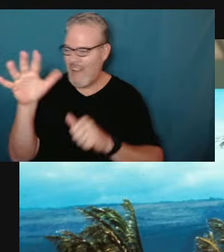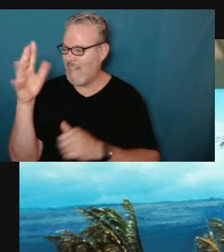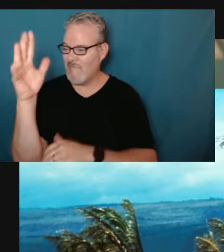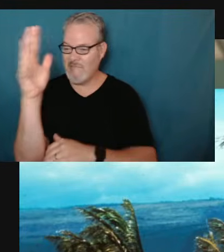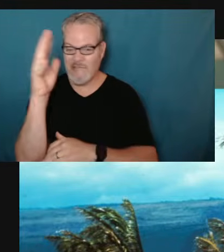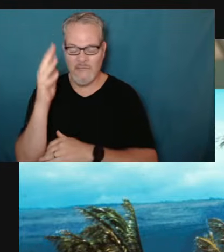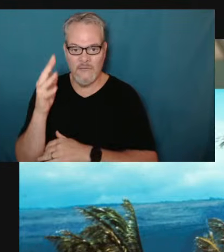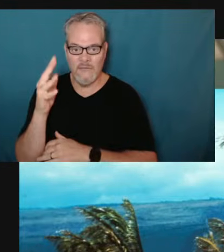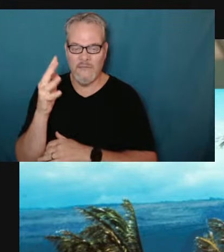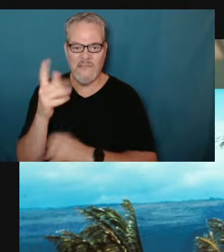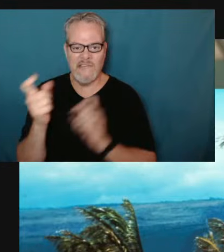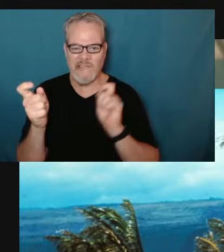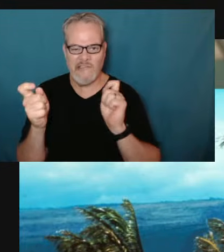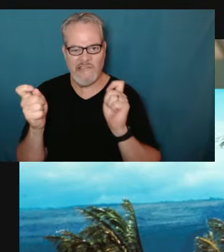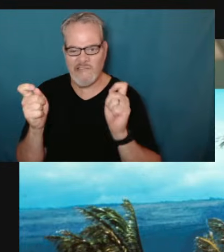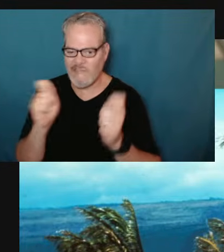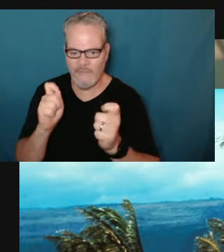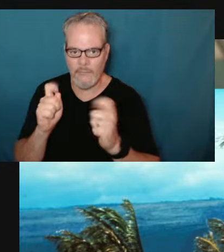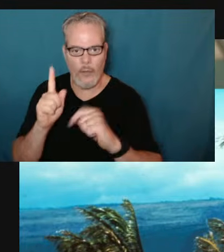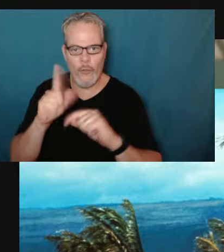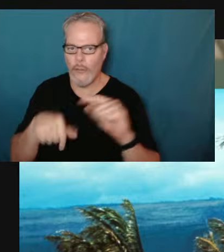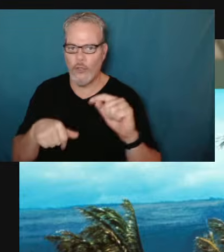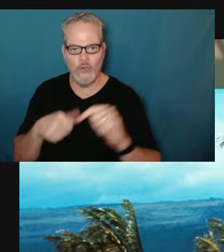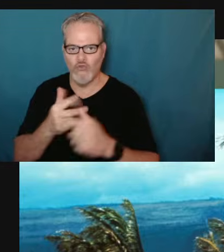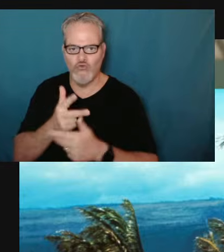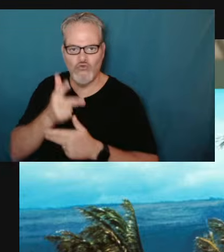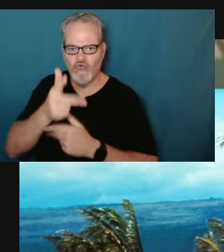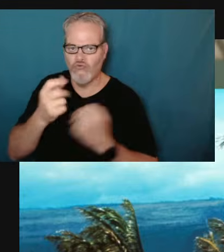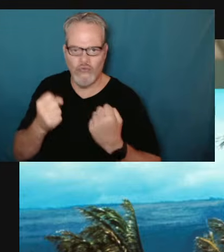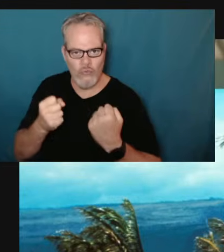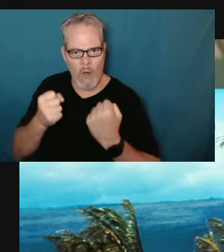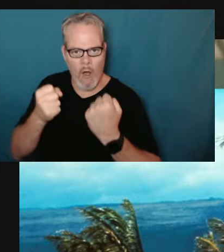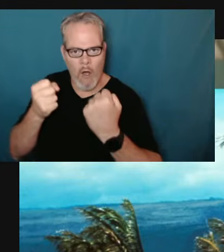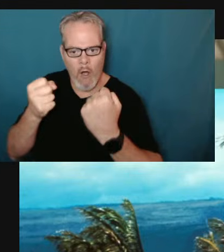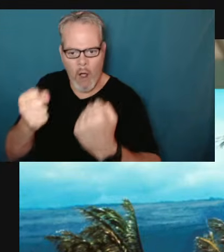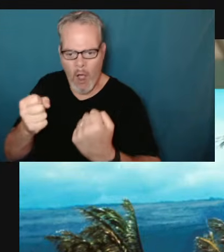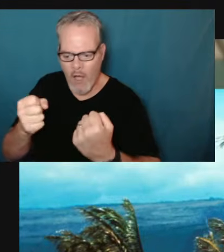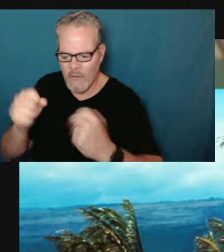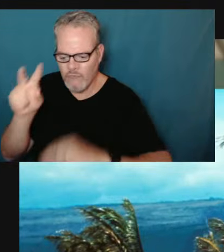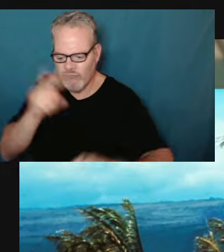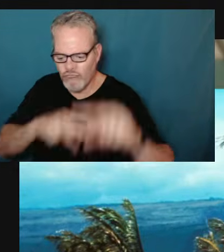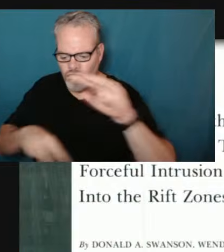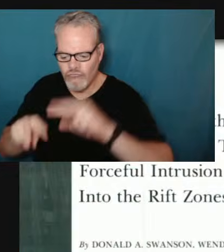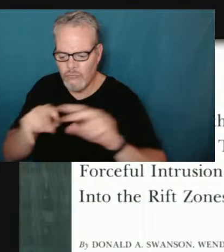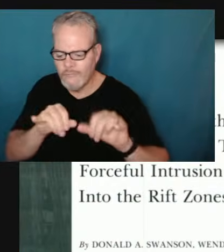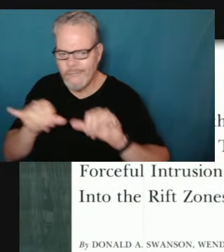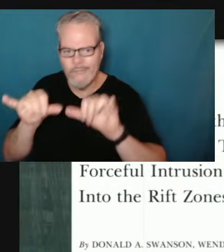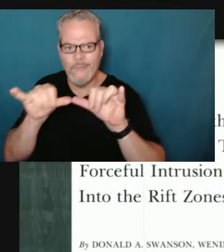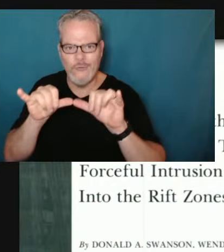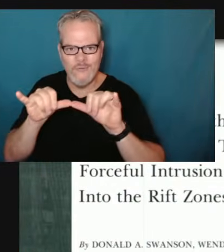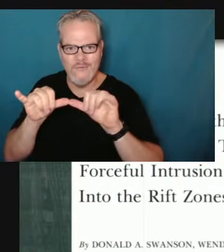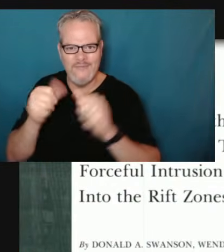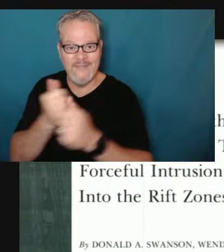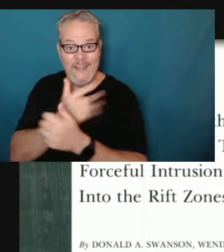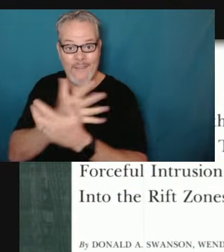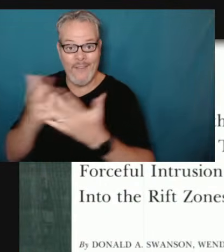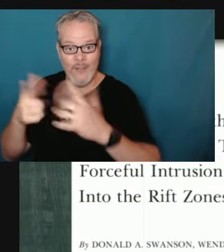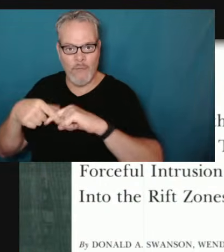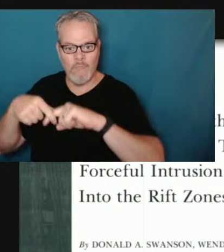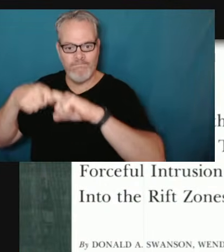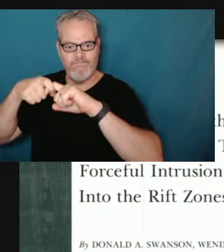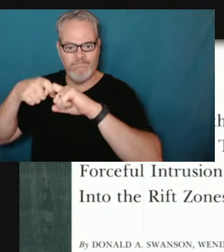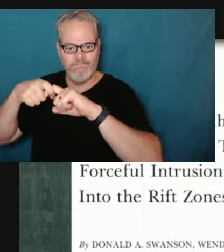up there. So they could no longer go out and make those measurements. So the story was put on hold. Don, as all